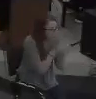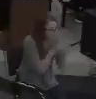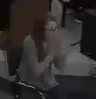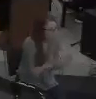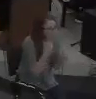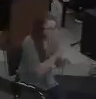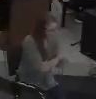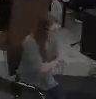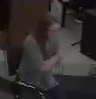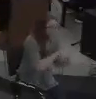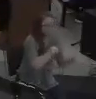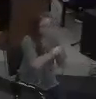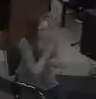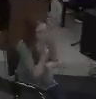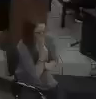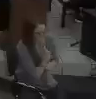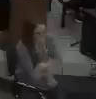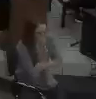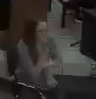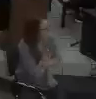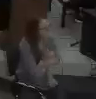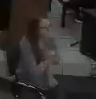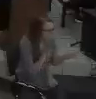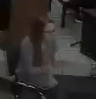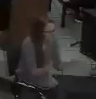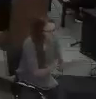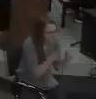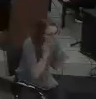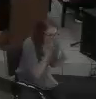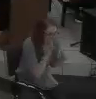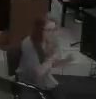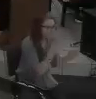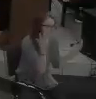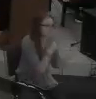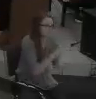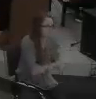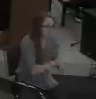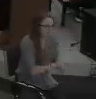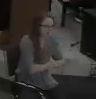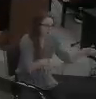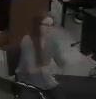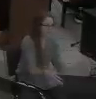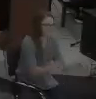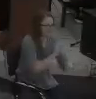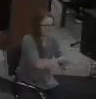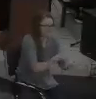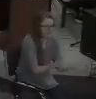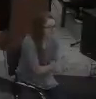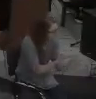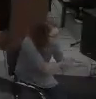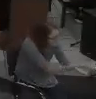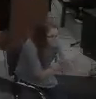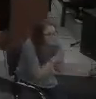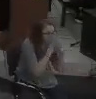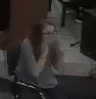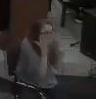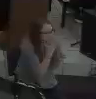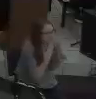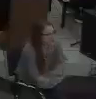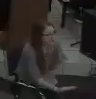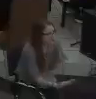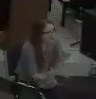9 a.m. and 11 a.m. It's like herding cats, and you do a beautiful job with that. And you make the cats look good. You look